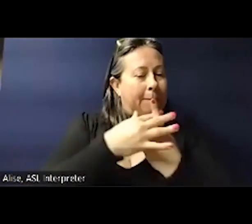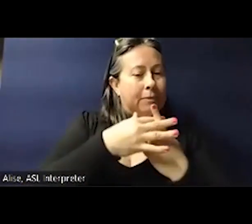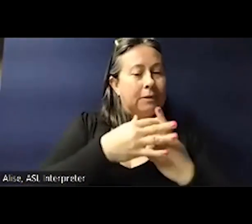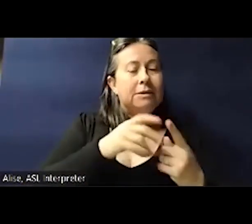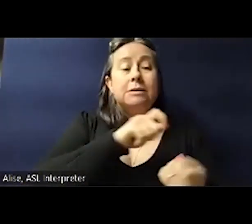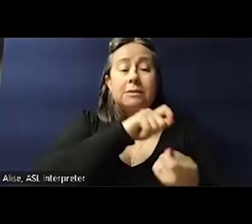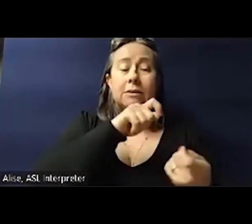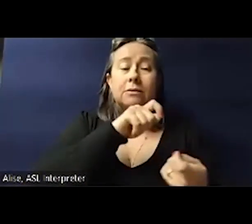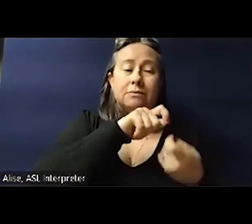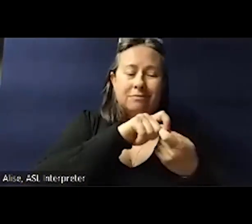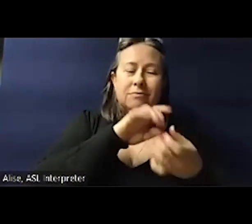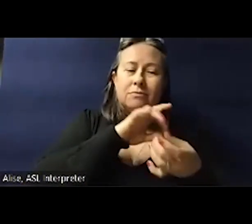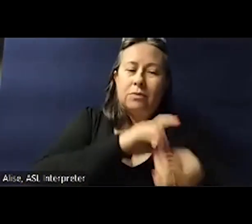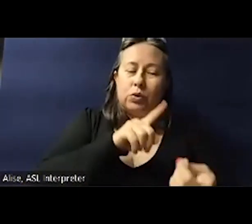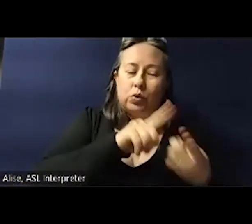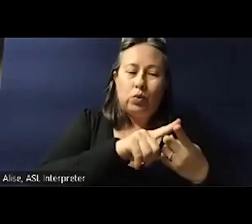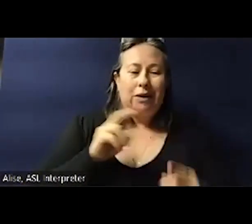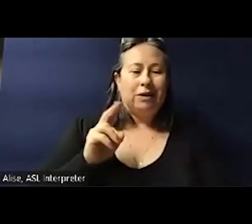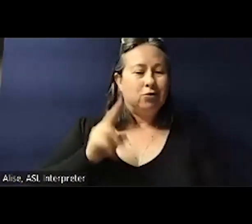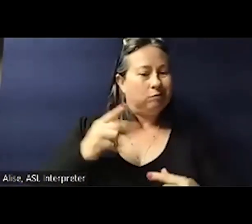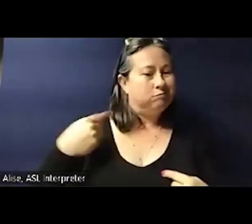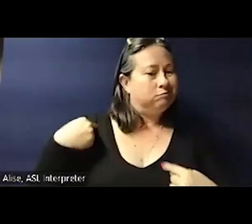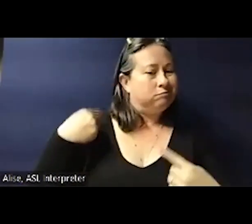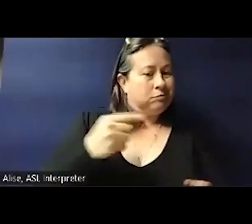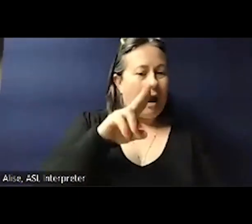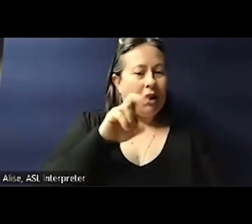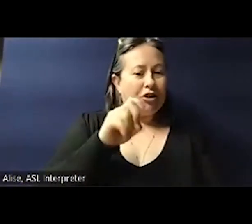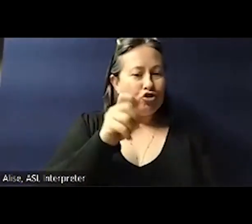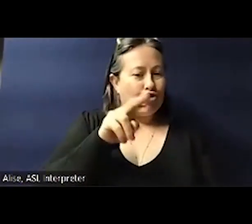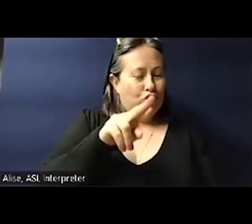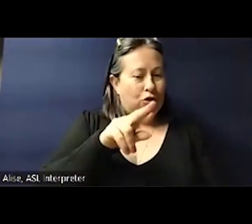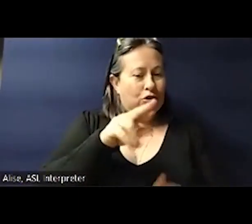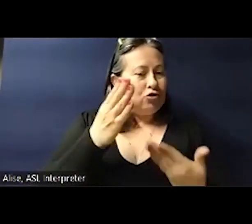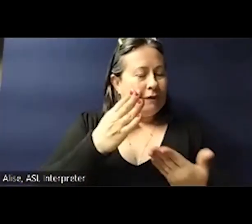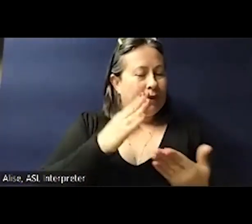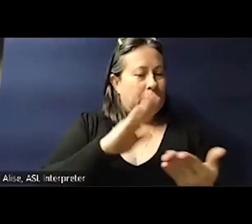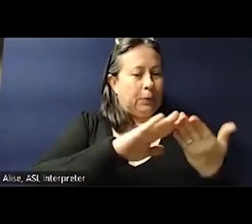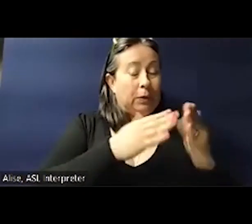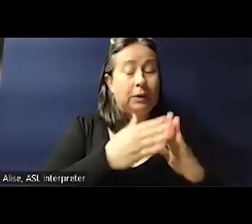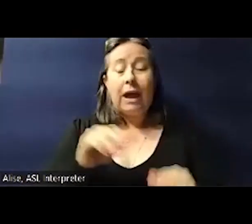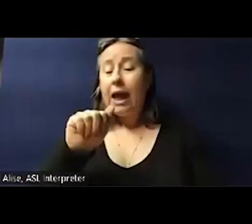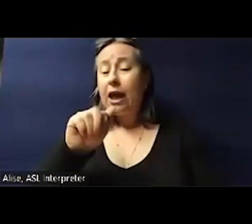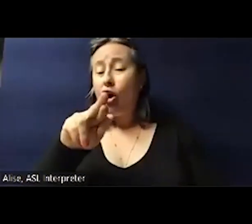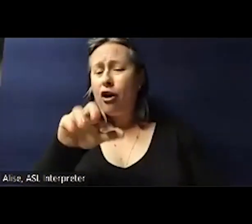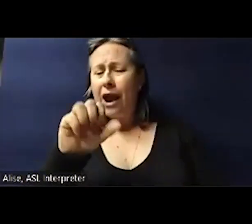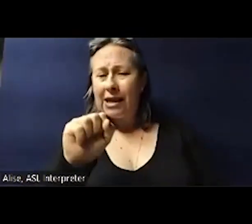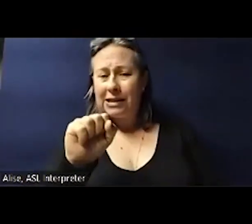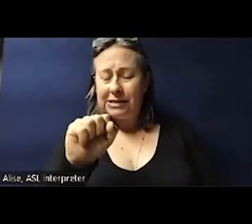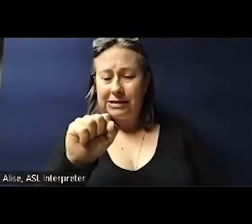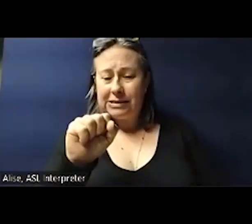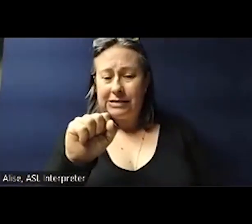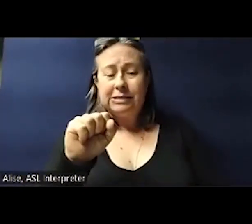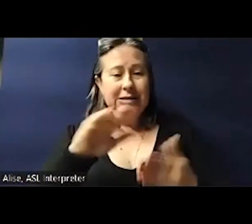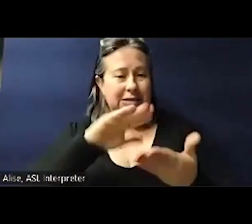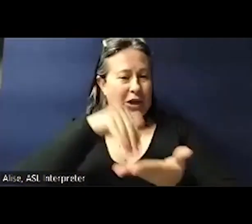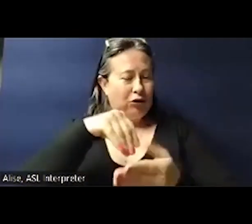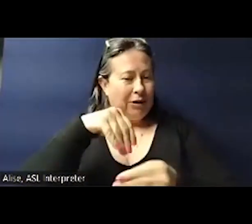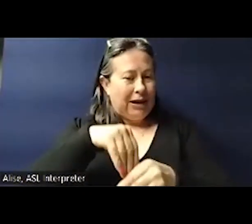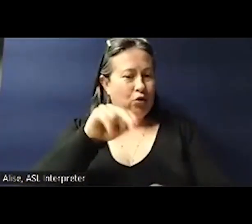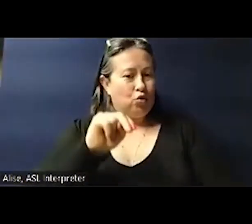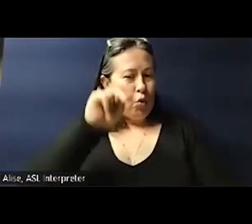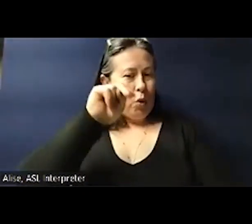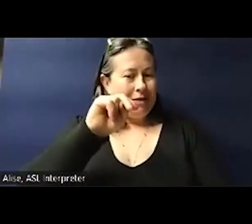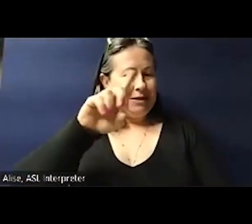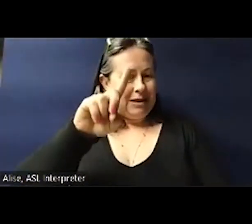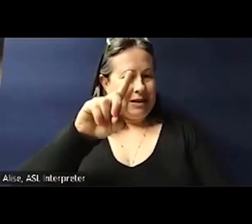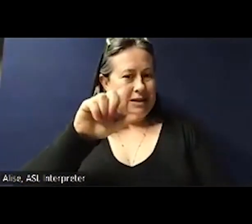historically underserved communities. Let me give you an example. Our ARS Human Nutrition Center in North Dakota is partnering with